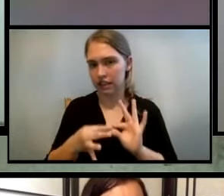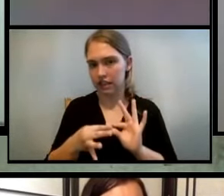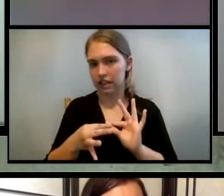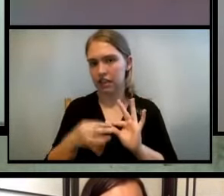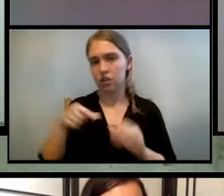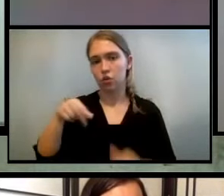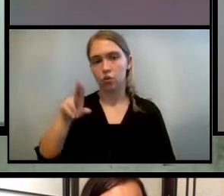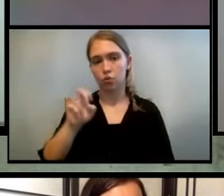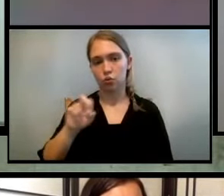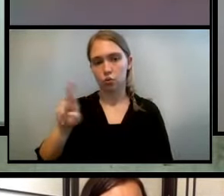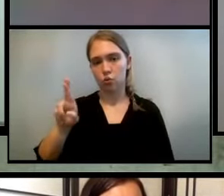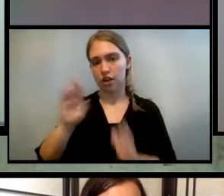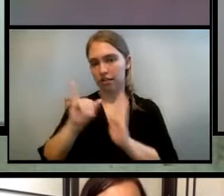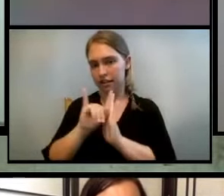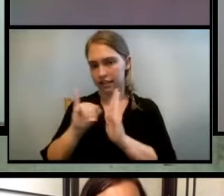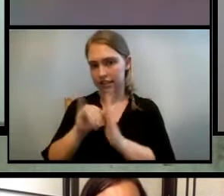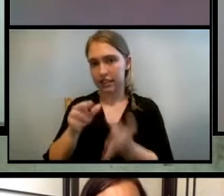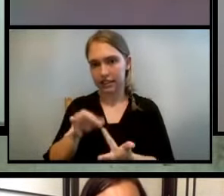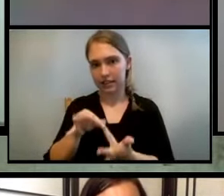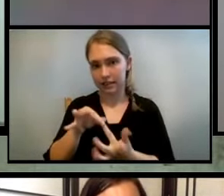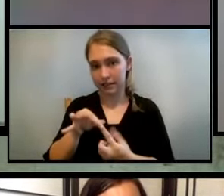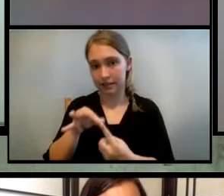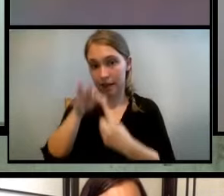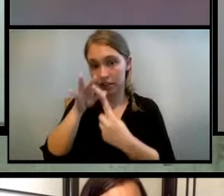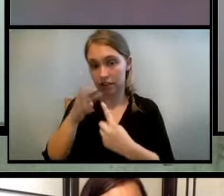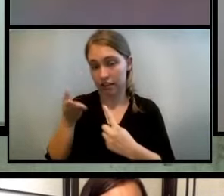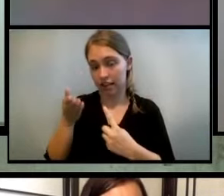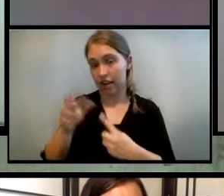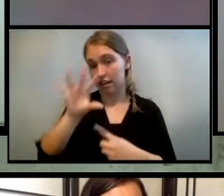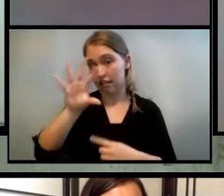African continent, and in Nigeria particularly.